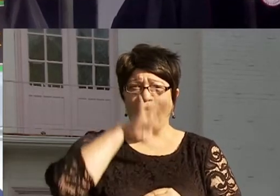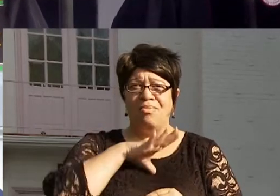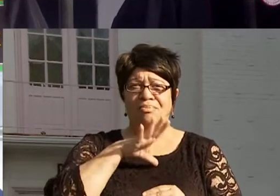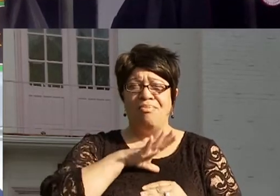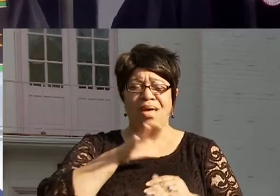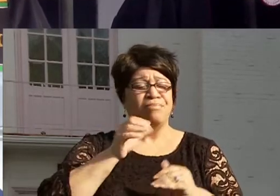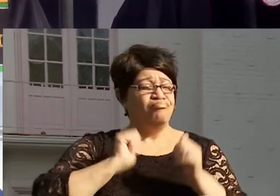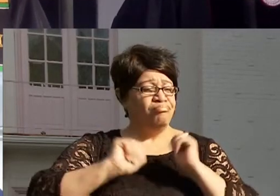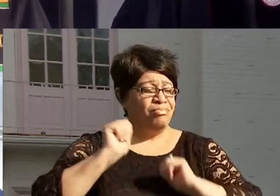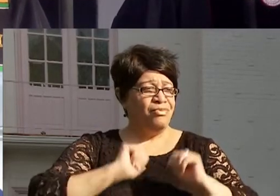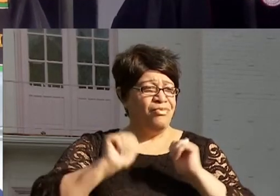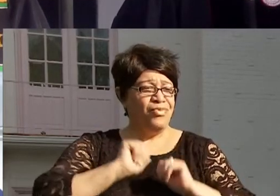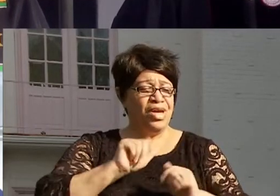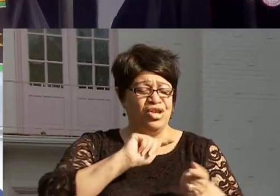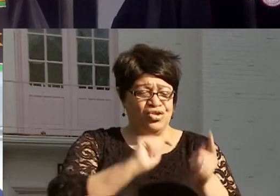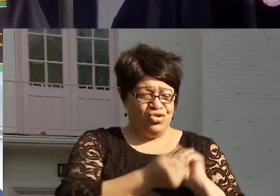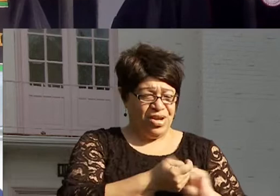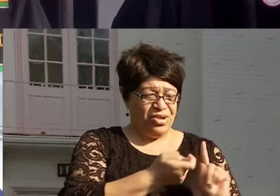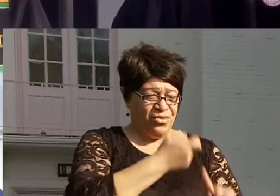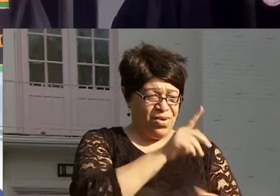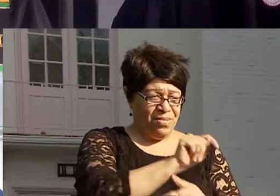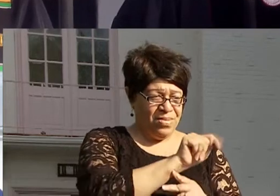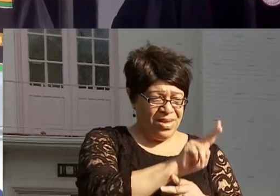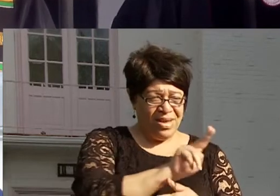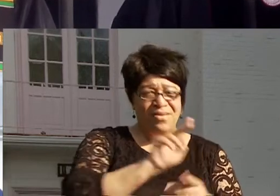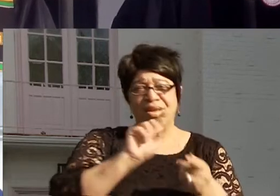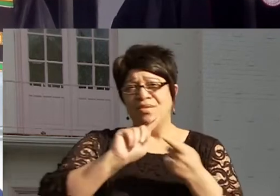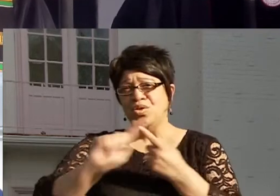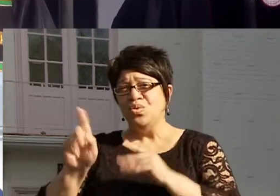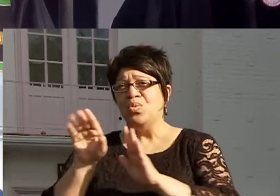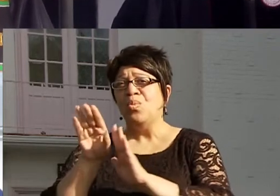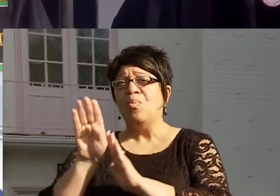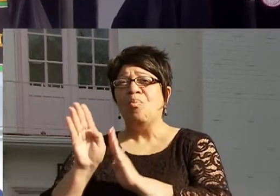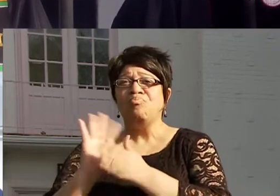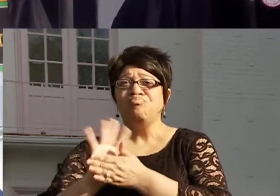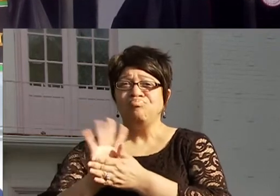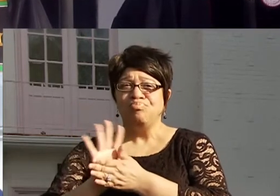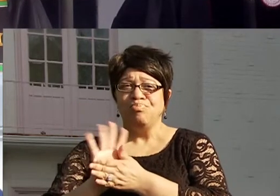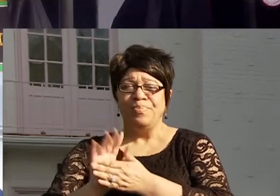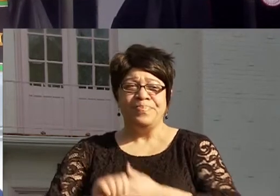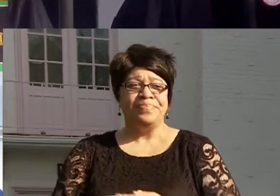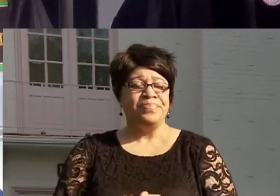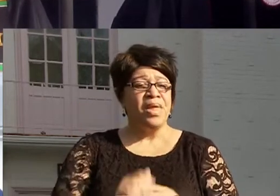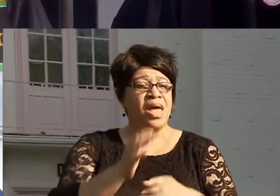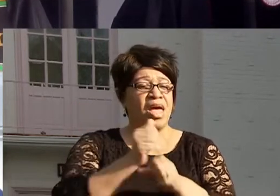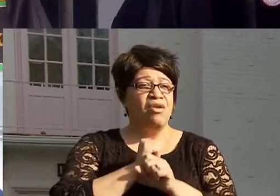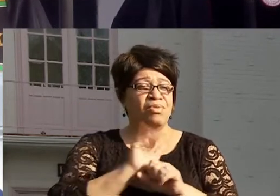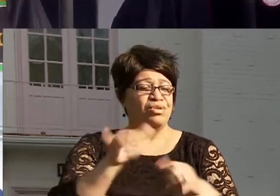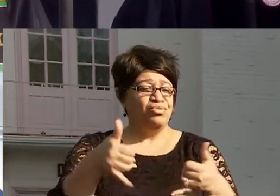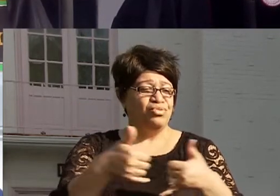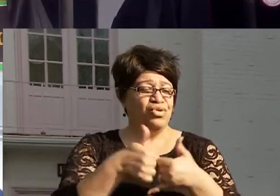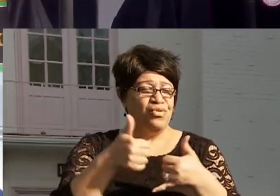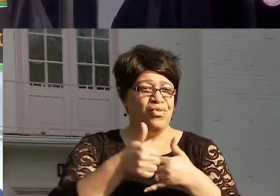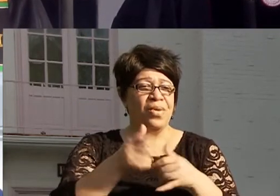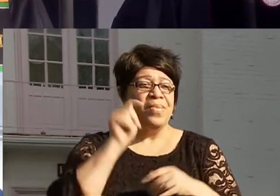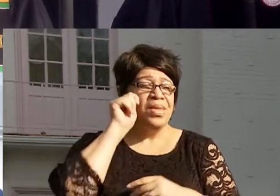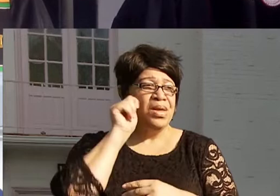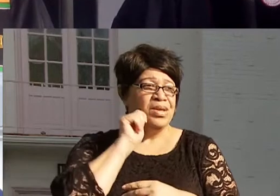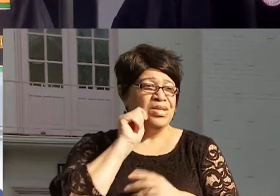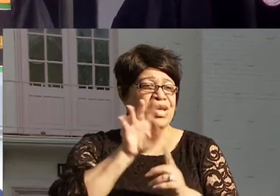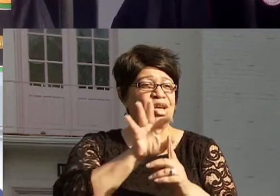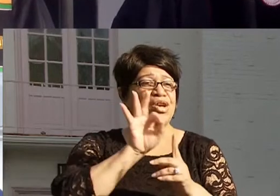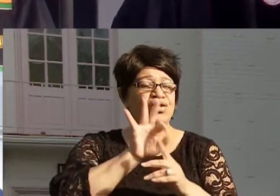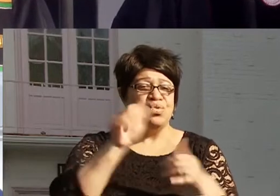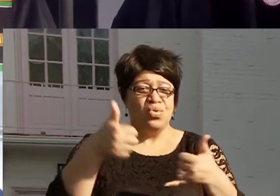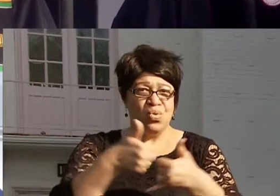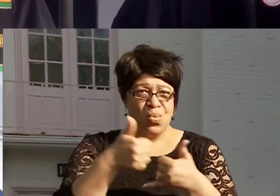seamlessly transitioning from television to movie screens. He's received nominations for the Teen Choice Awards, NAACP